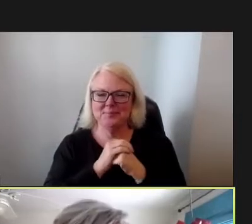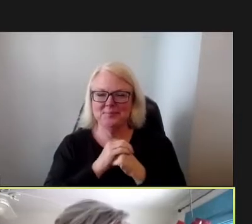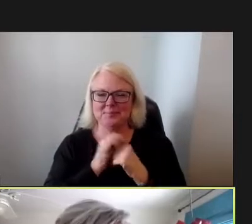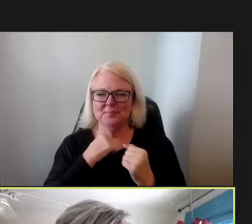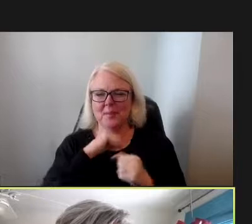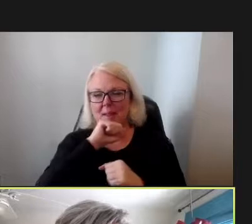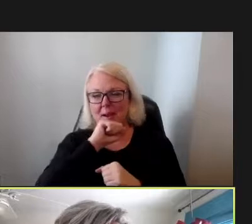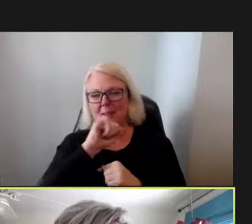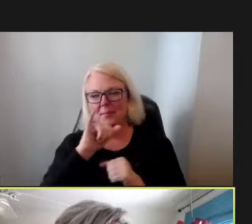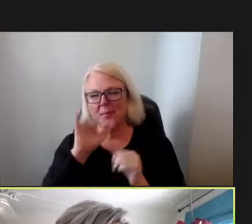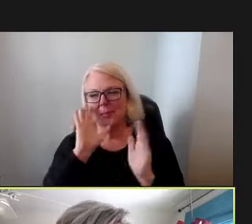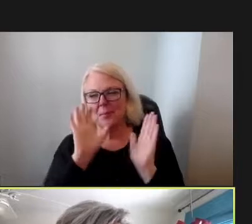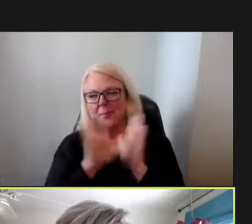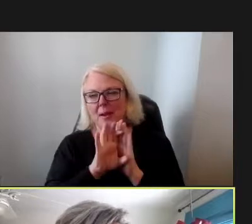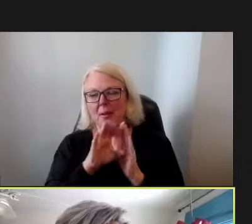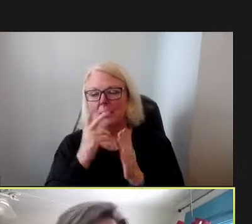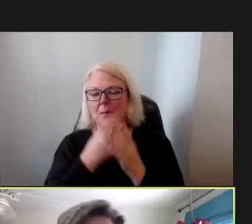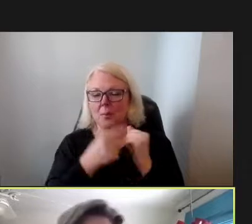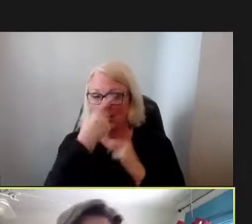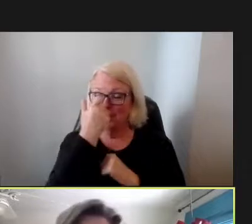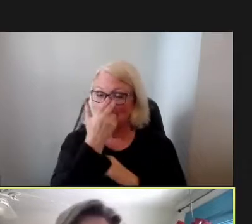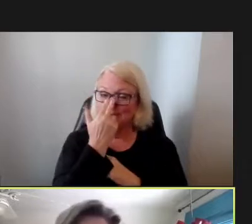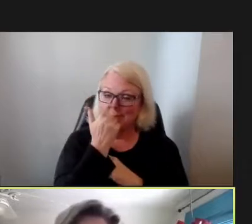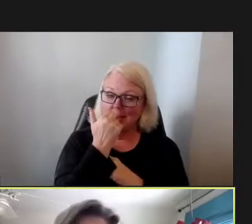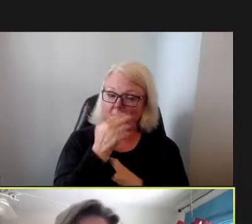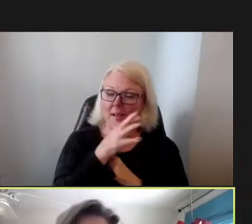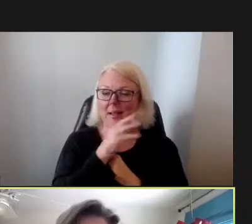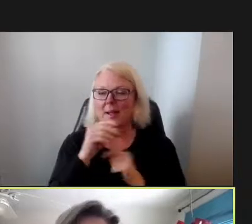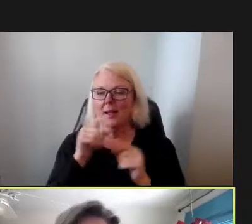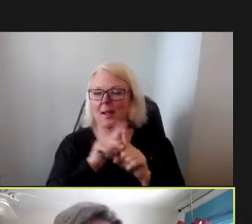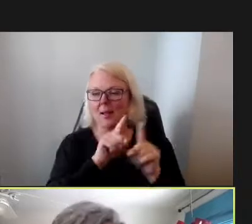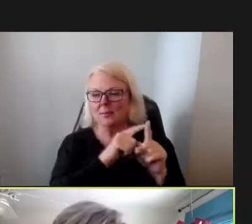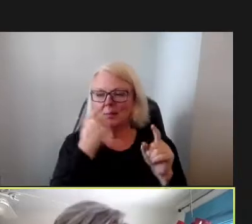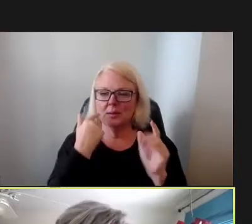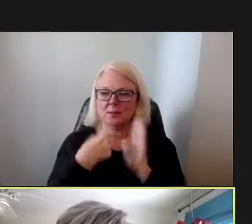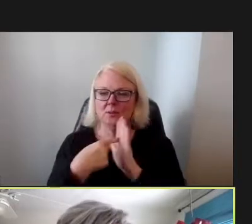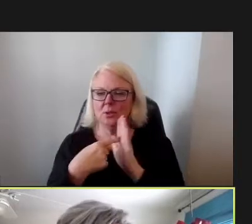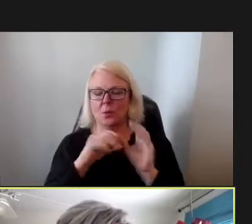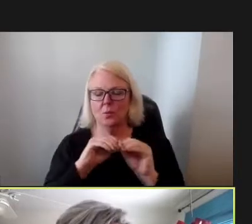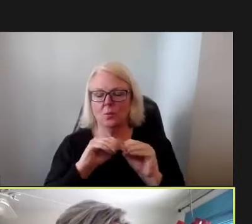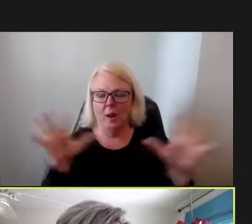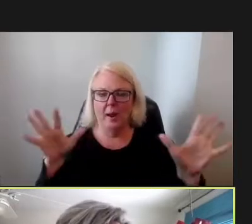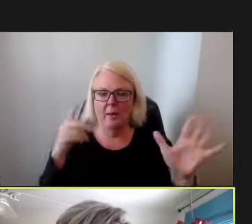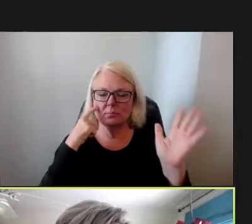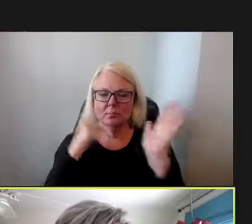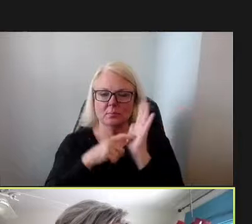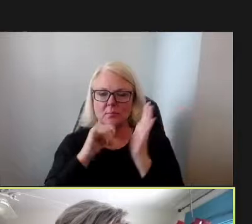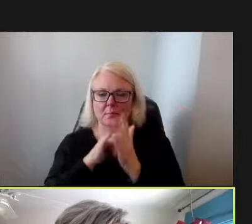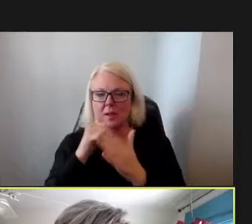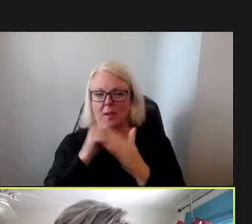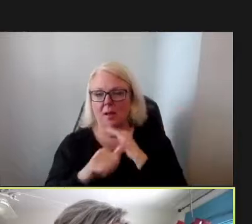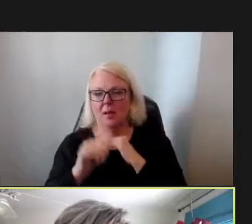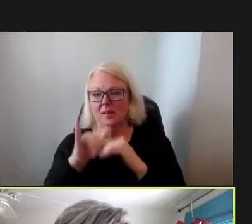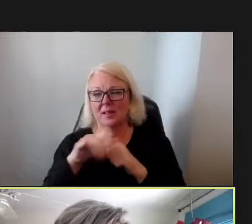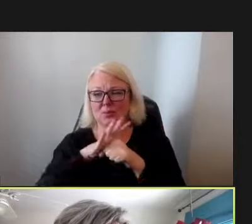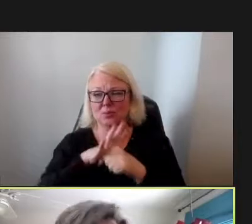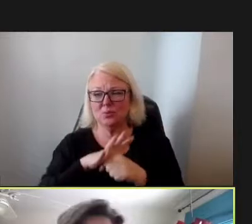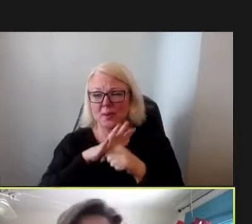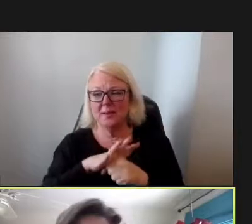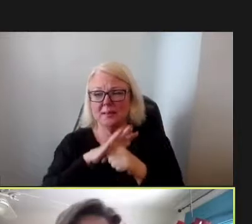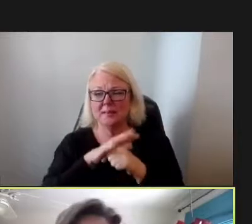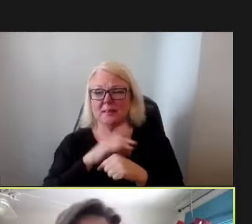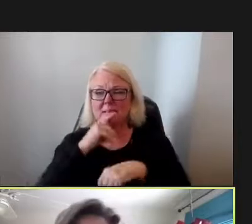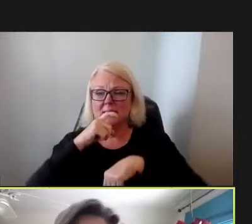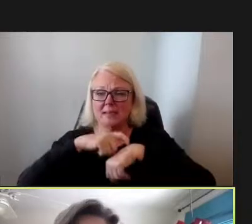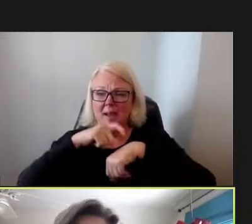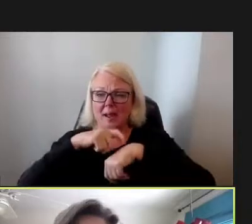this image, both because it's funny and also because it signals widespread recognition that under unbearable stress,